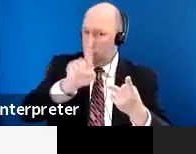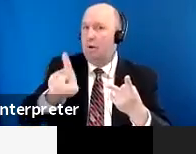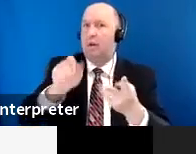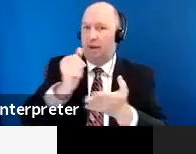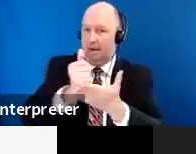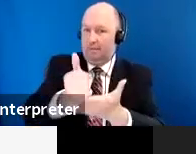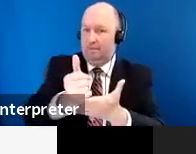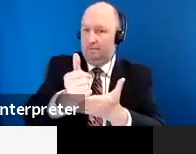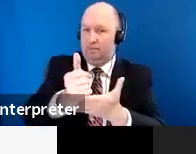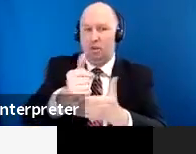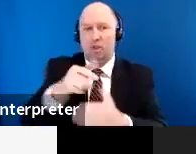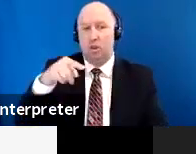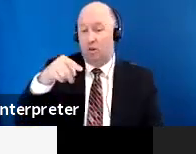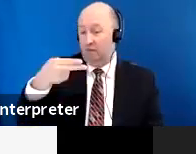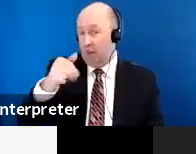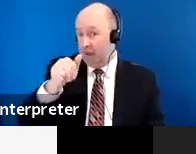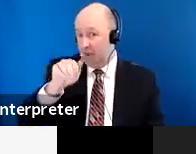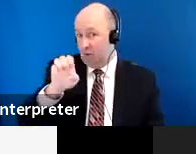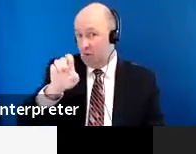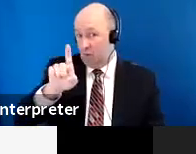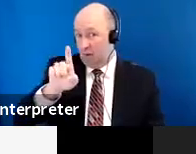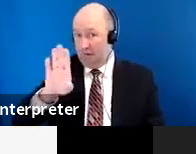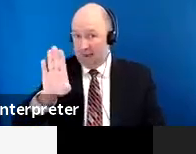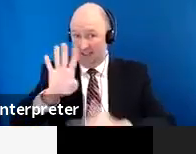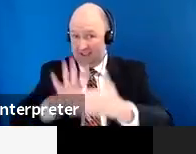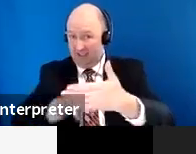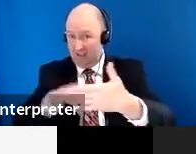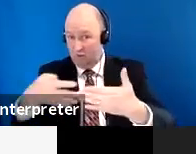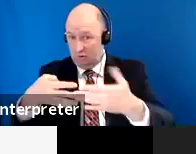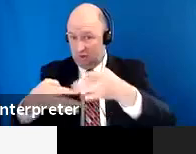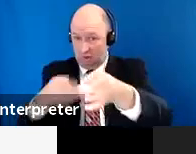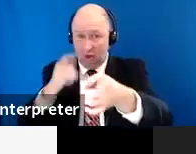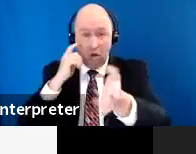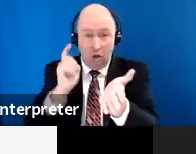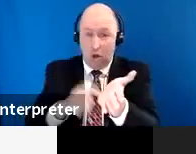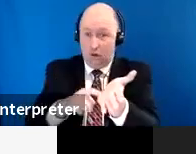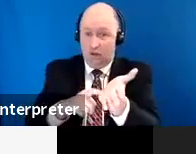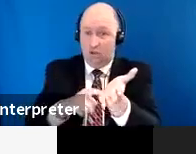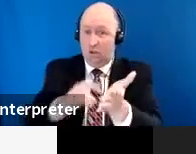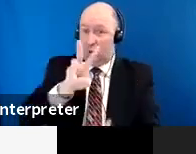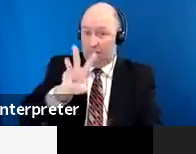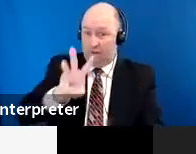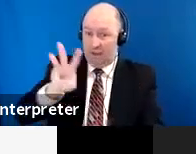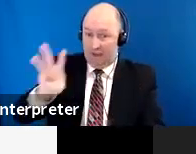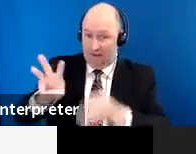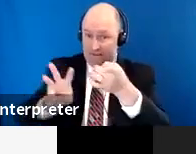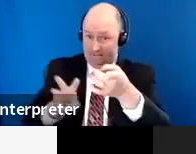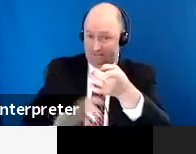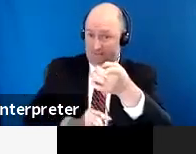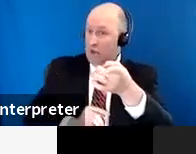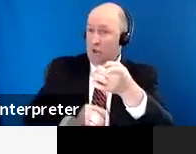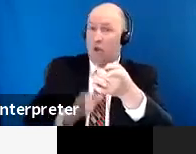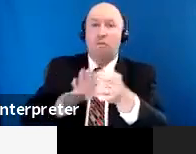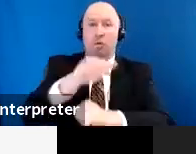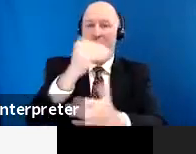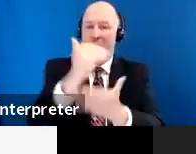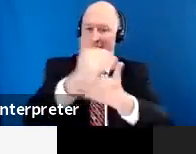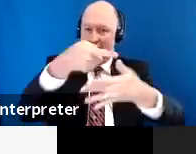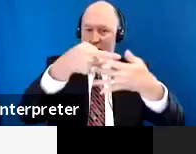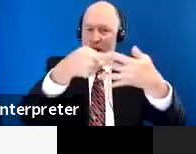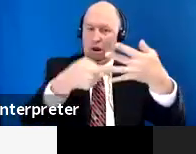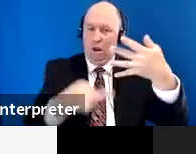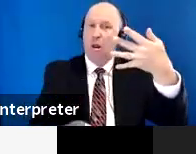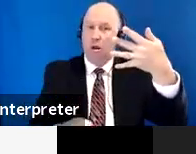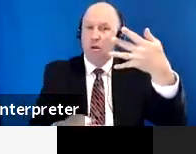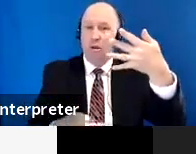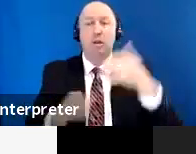1B scheduling, we have the providers. Here's our link. Again, full list of providers will be provided for you.